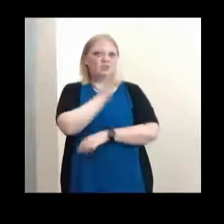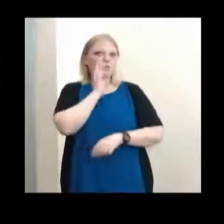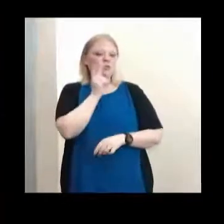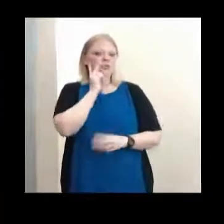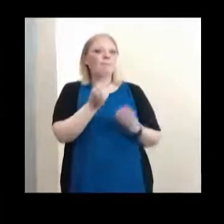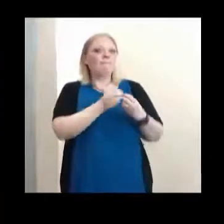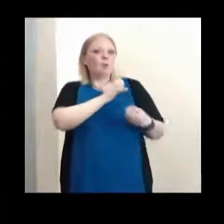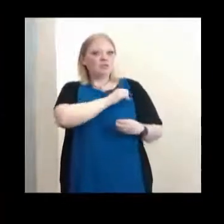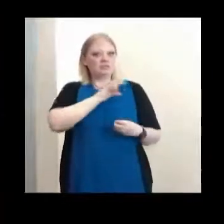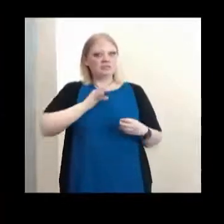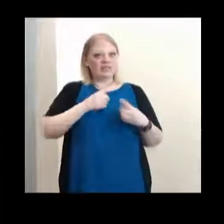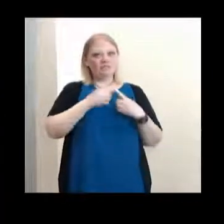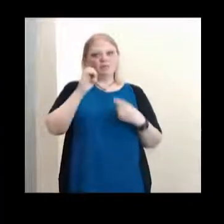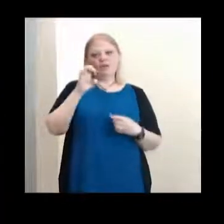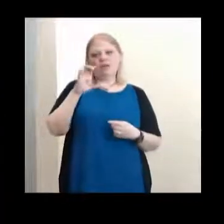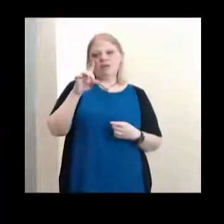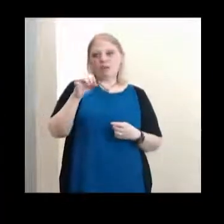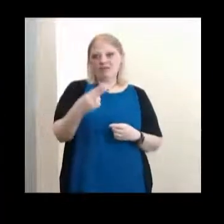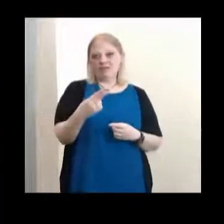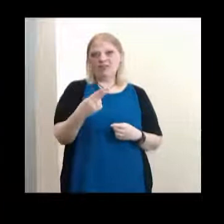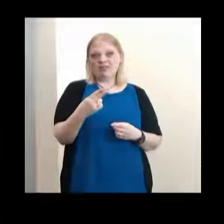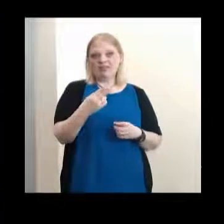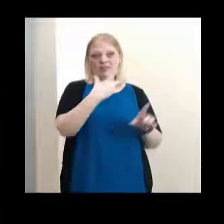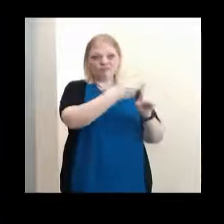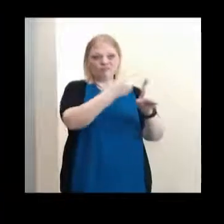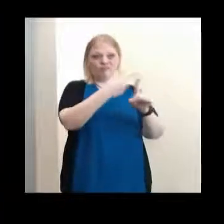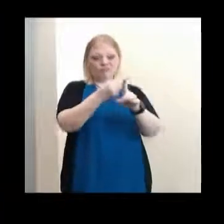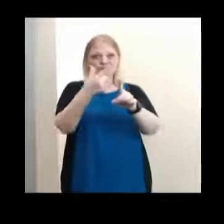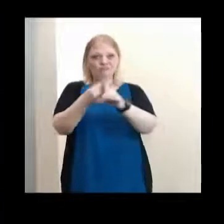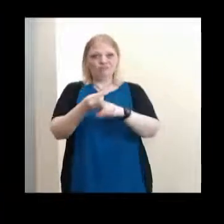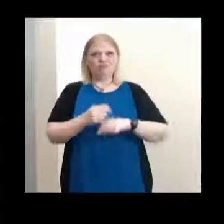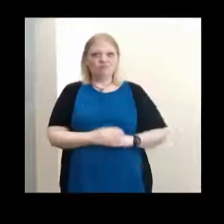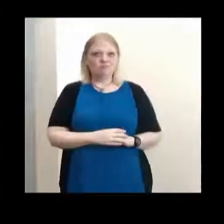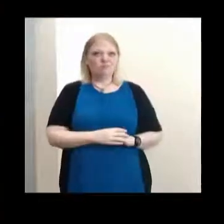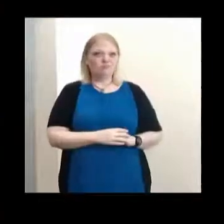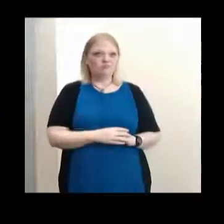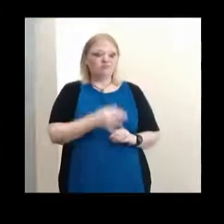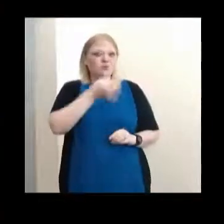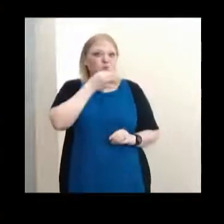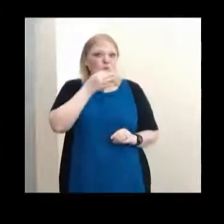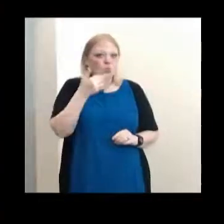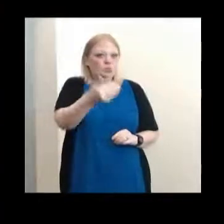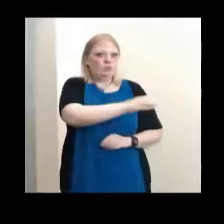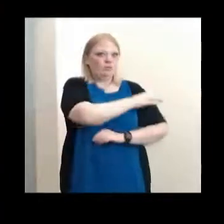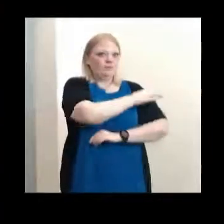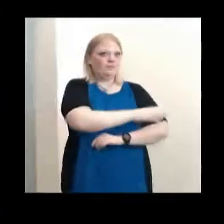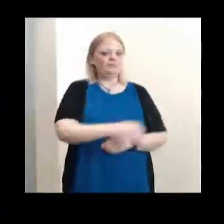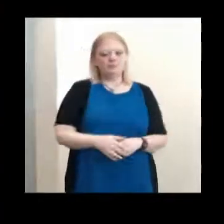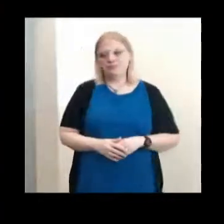more staff from Erie County Department of Health administering these vaccine doses at our upcoming clinics.